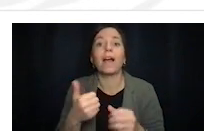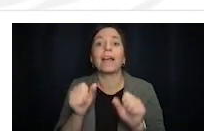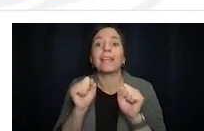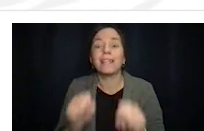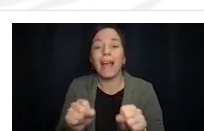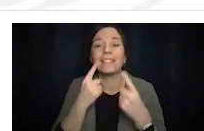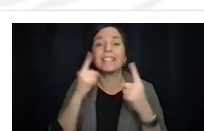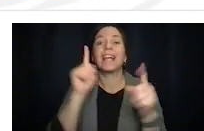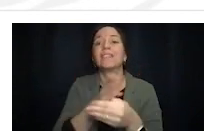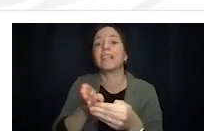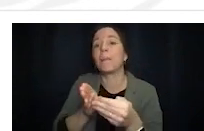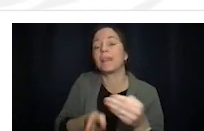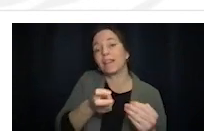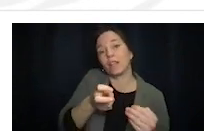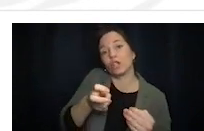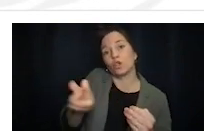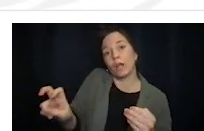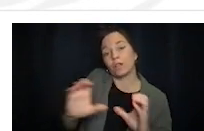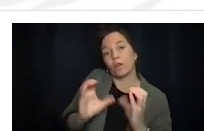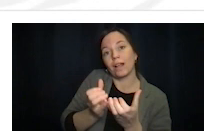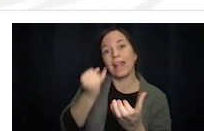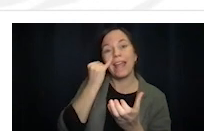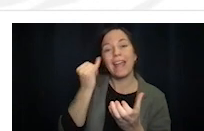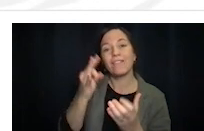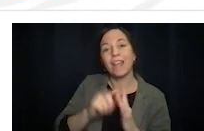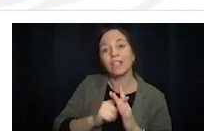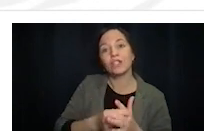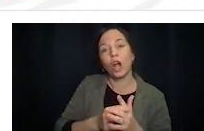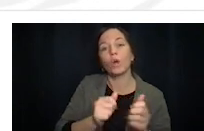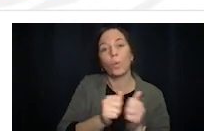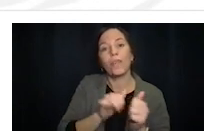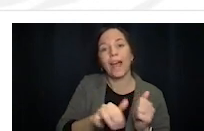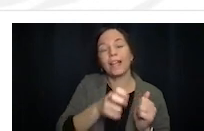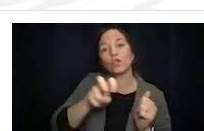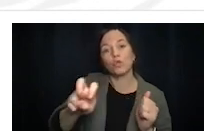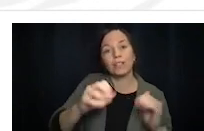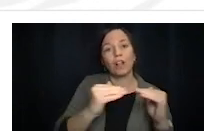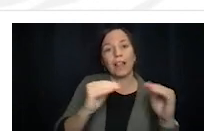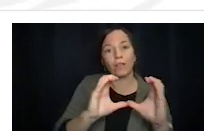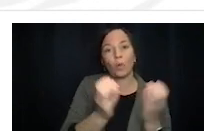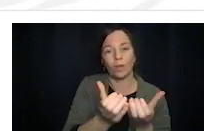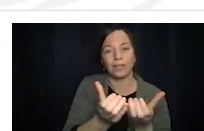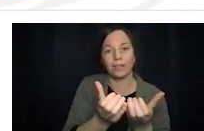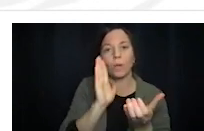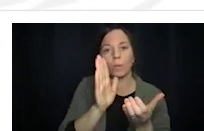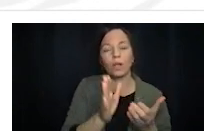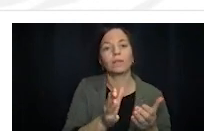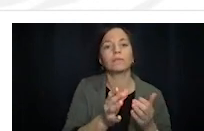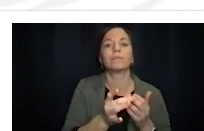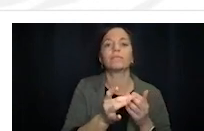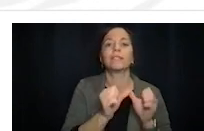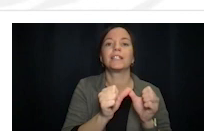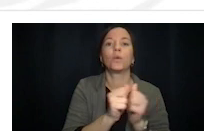complete the transfer level courses when they start in the transfer level courses. So we will continue that work, guided pathways,